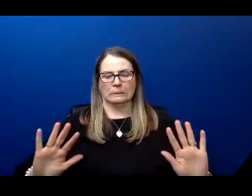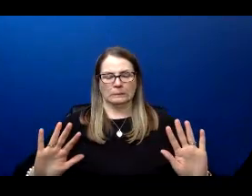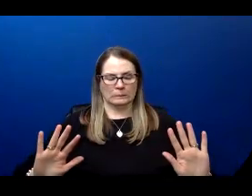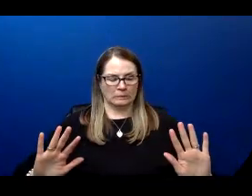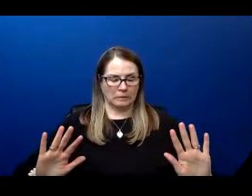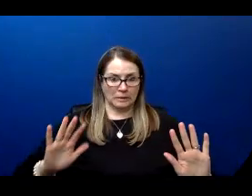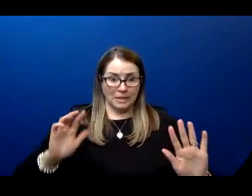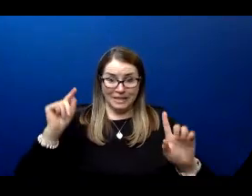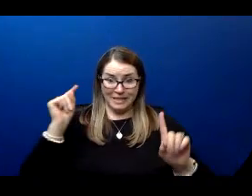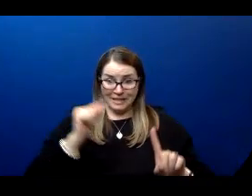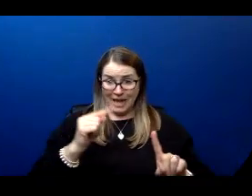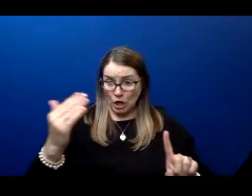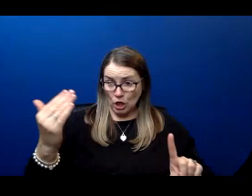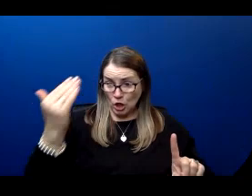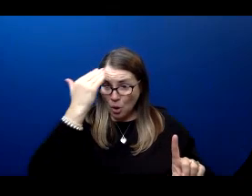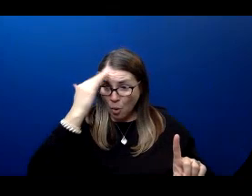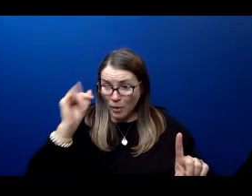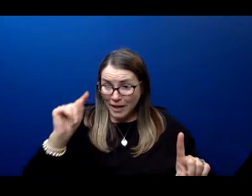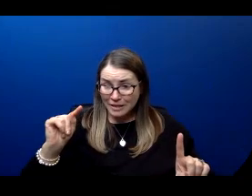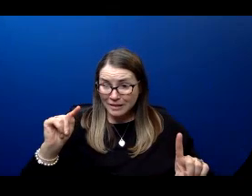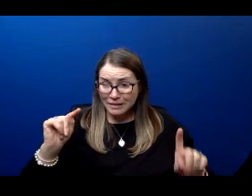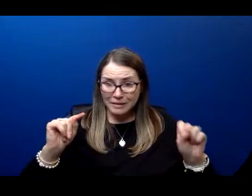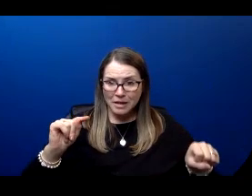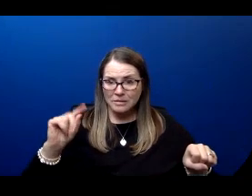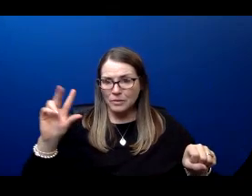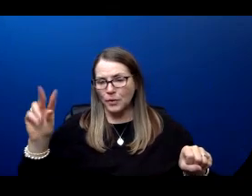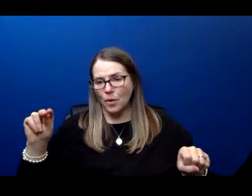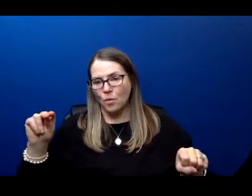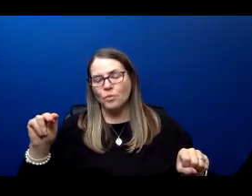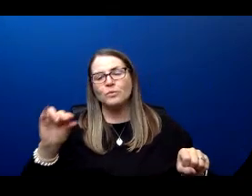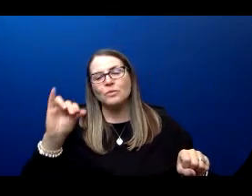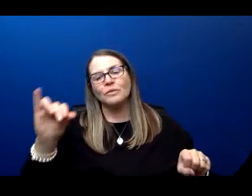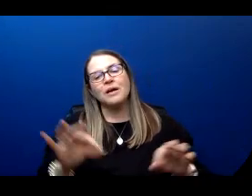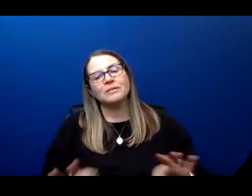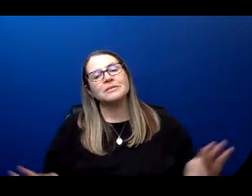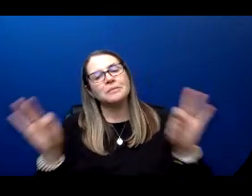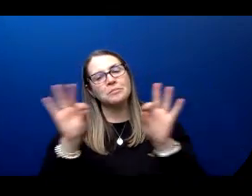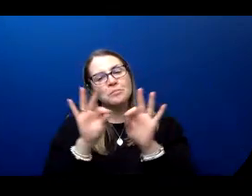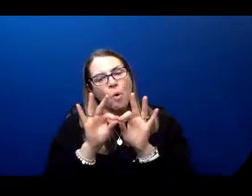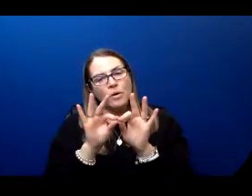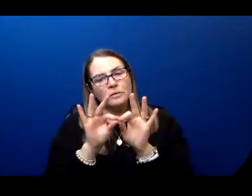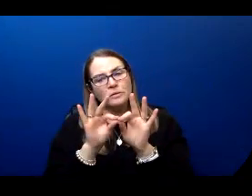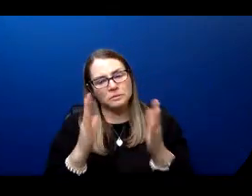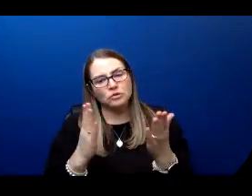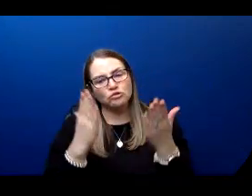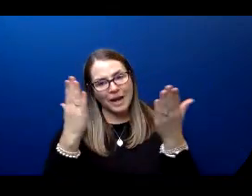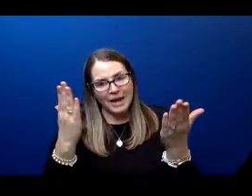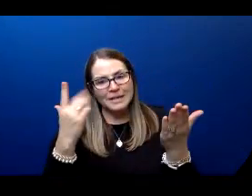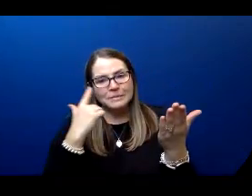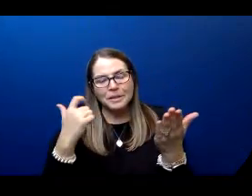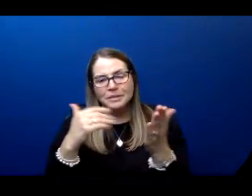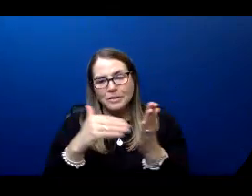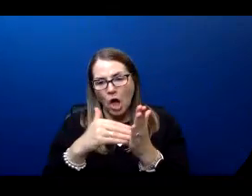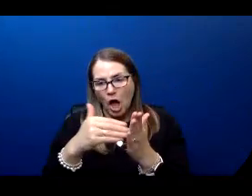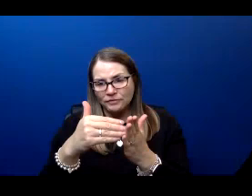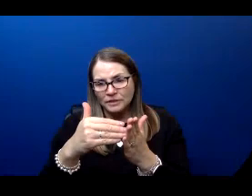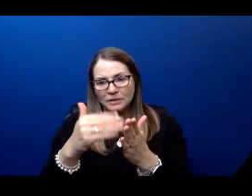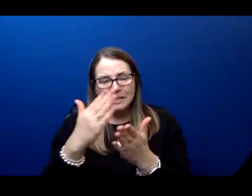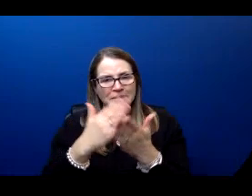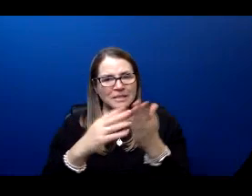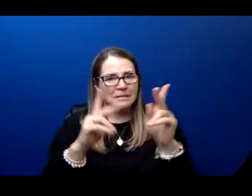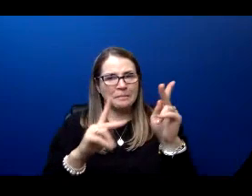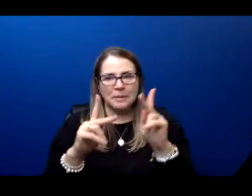know that they had it? And so I think that's an important thing to raise, because a lot of times some people